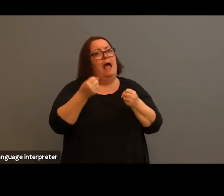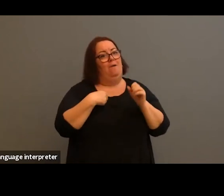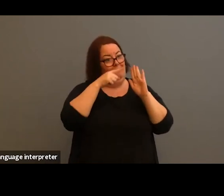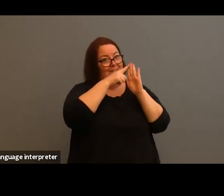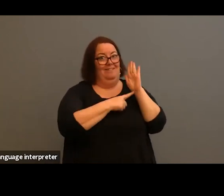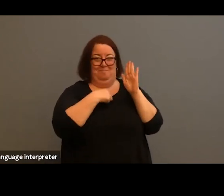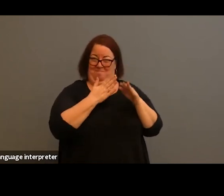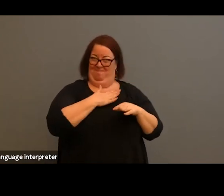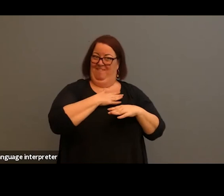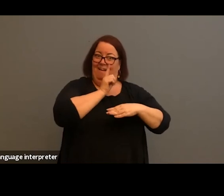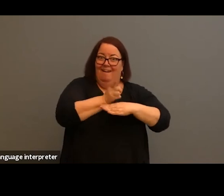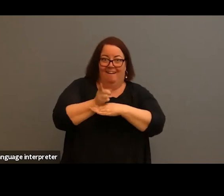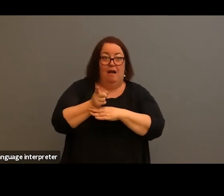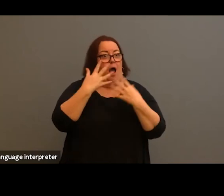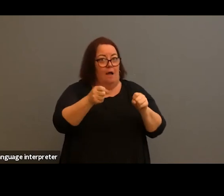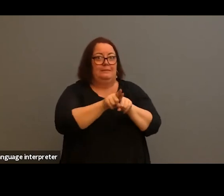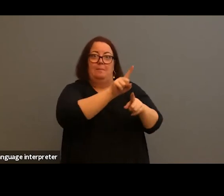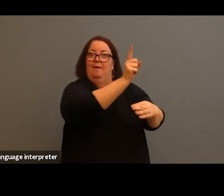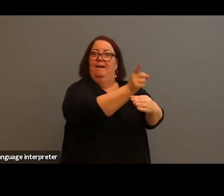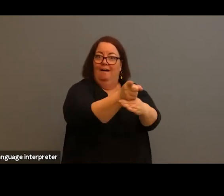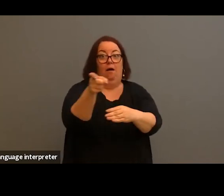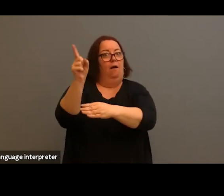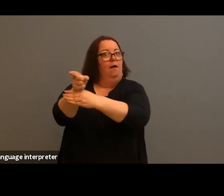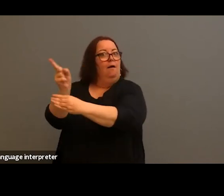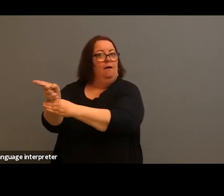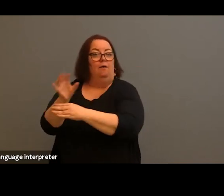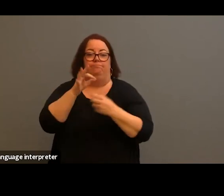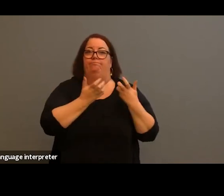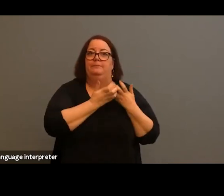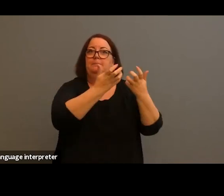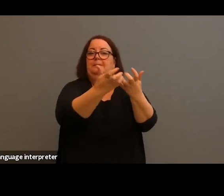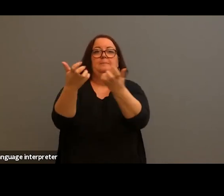in transport, in ICT,